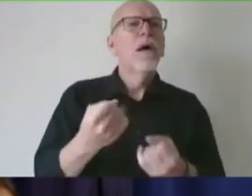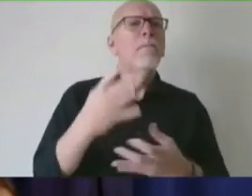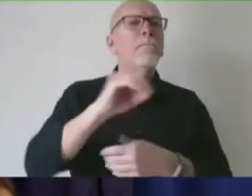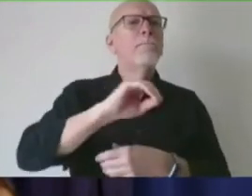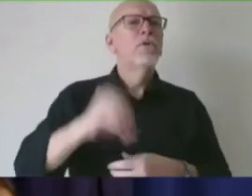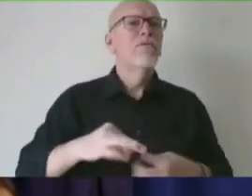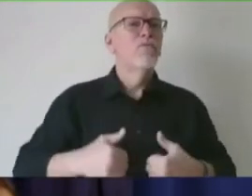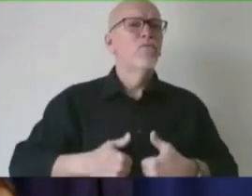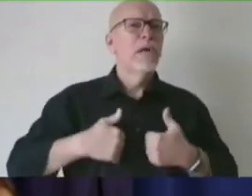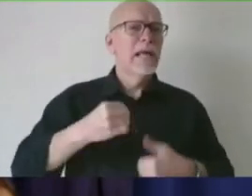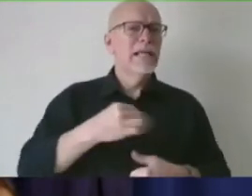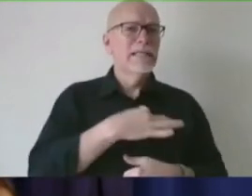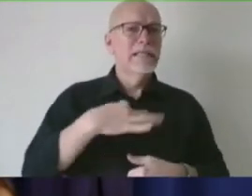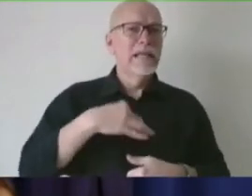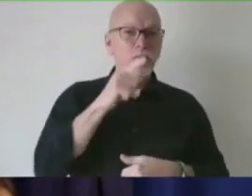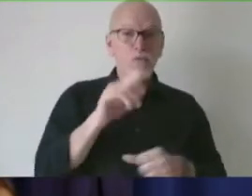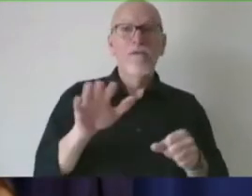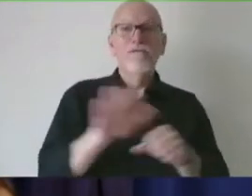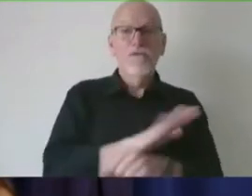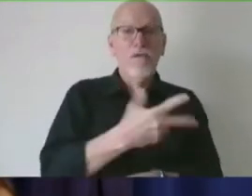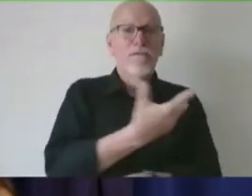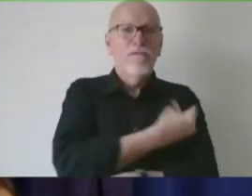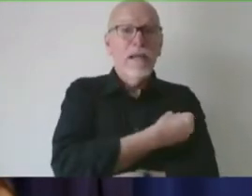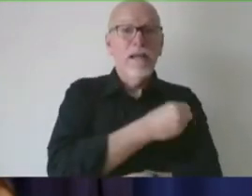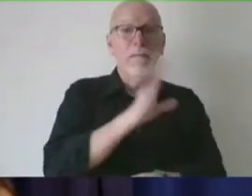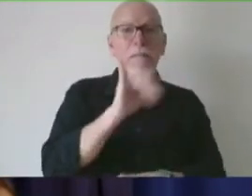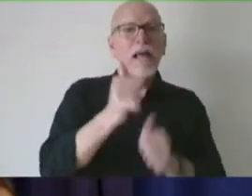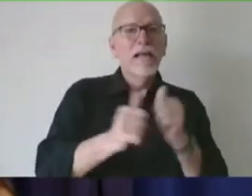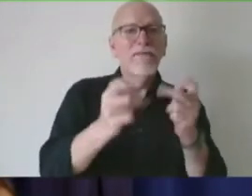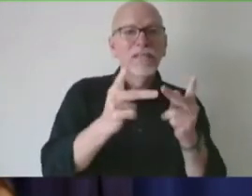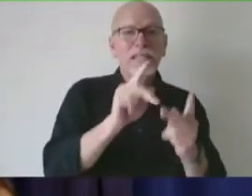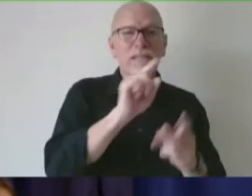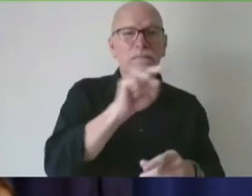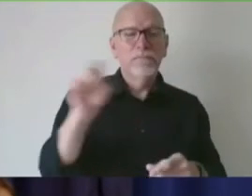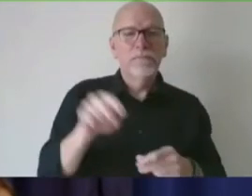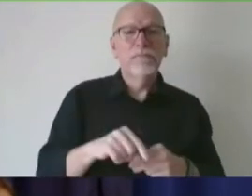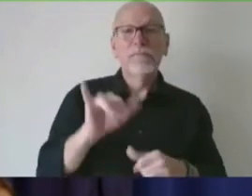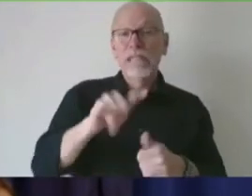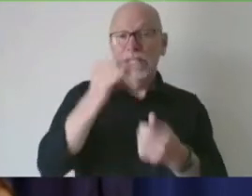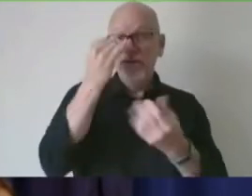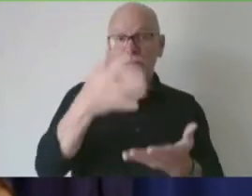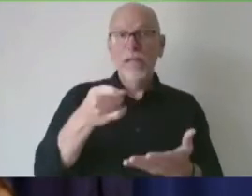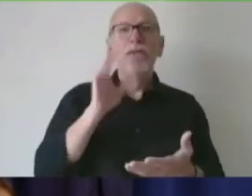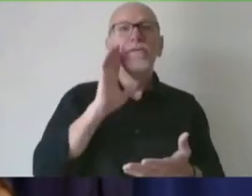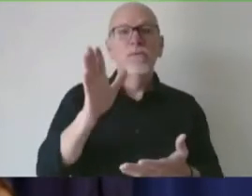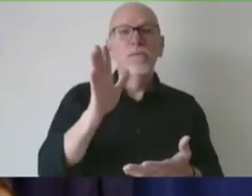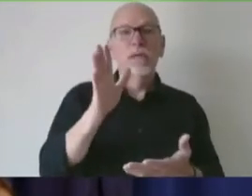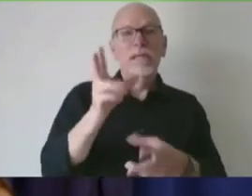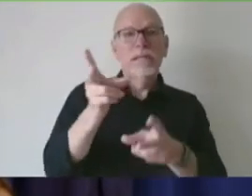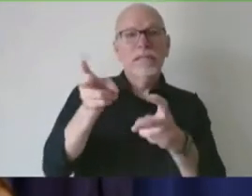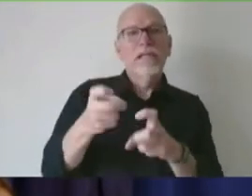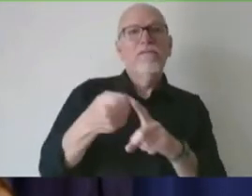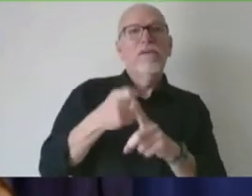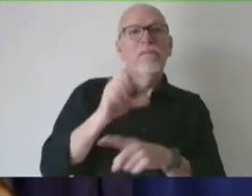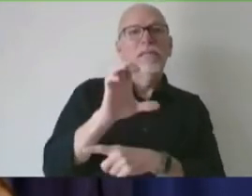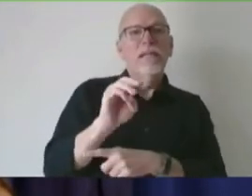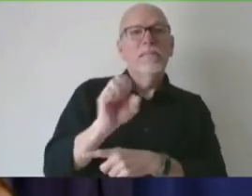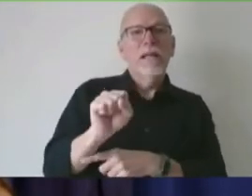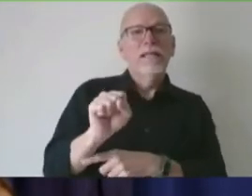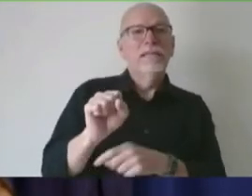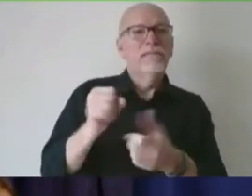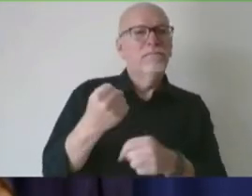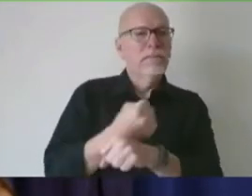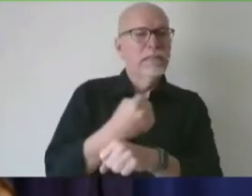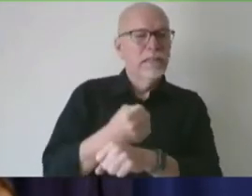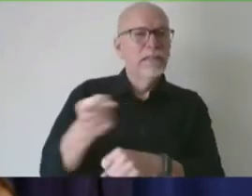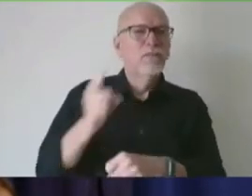and staff who are fully vaccinated by facility. This information will be taken directly from the CMS data, which lags